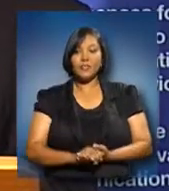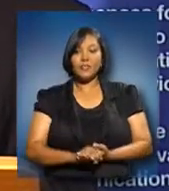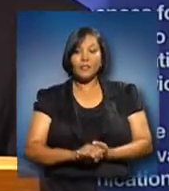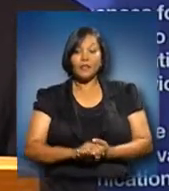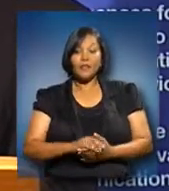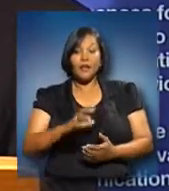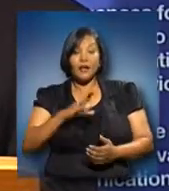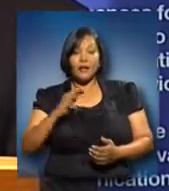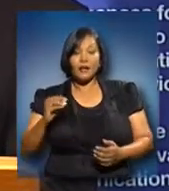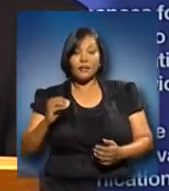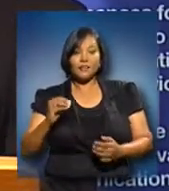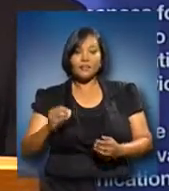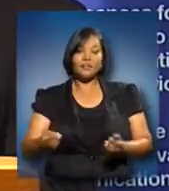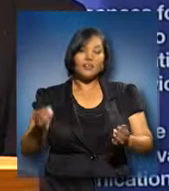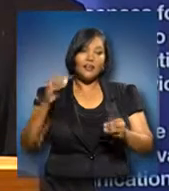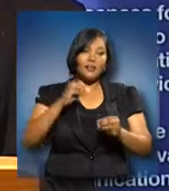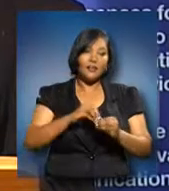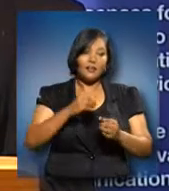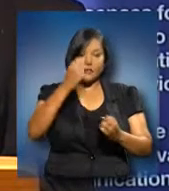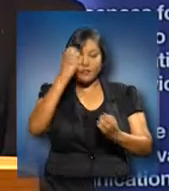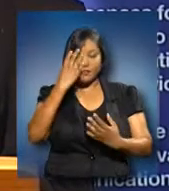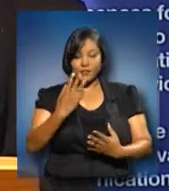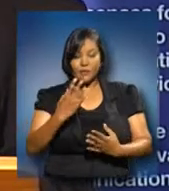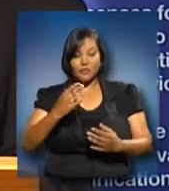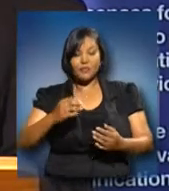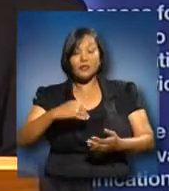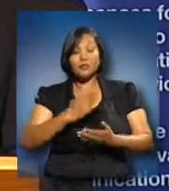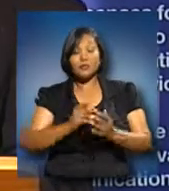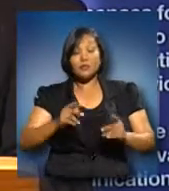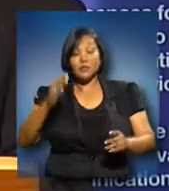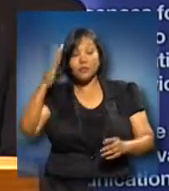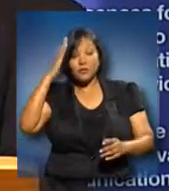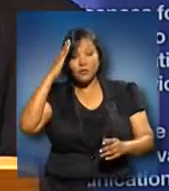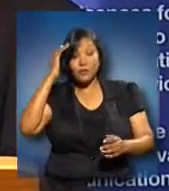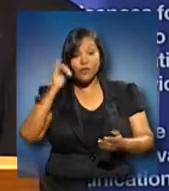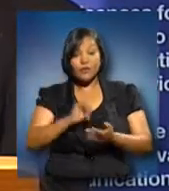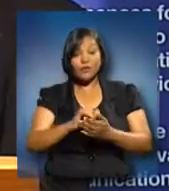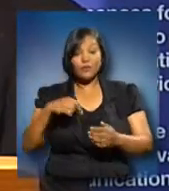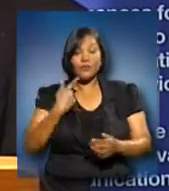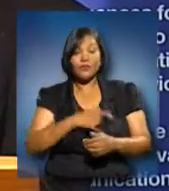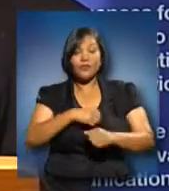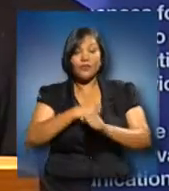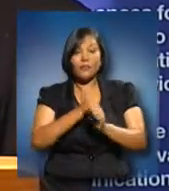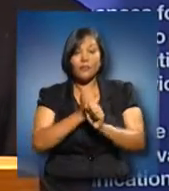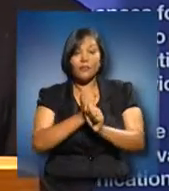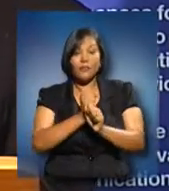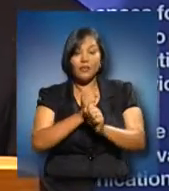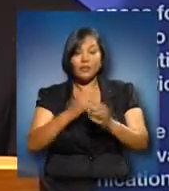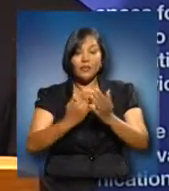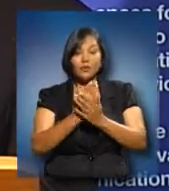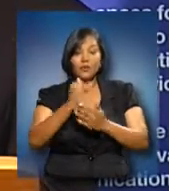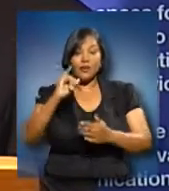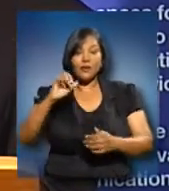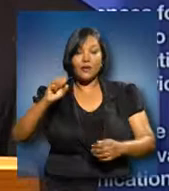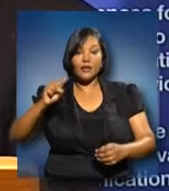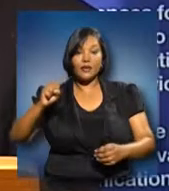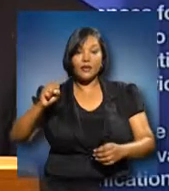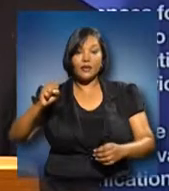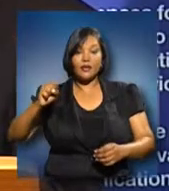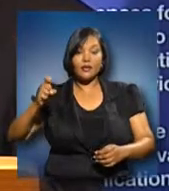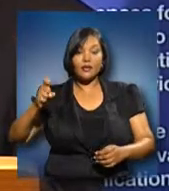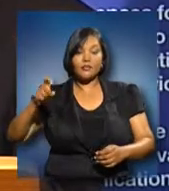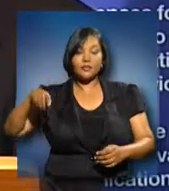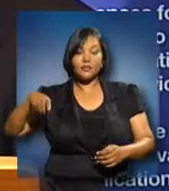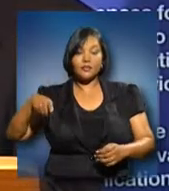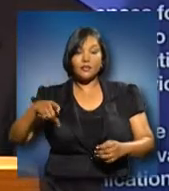within that context, many of you would recognize that the establishment of an IXP in Trinidad and Tobago, again,